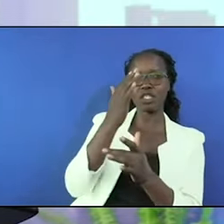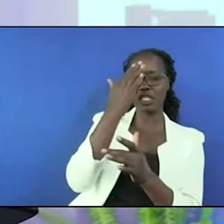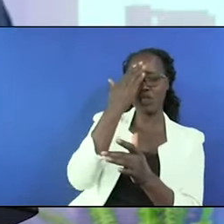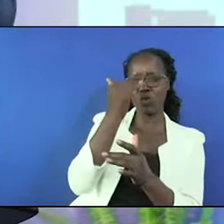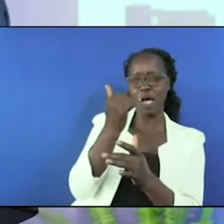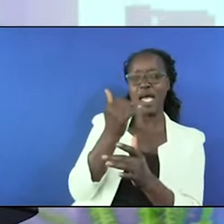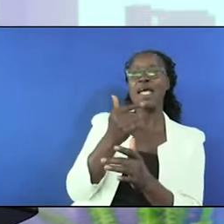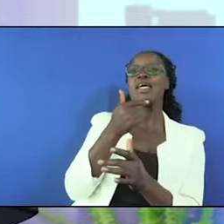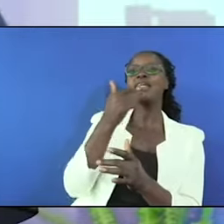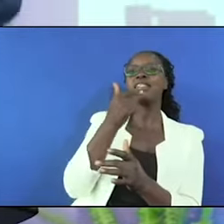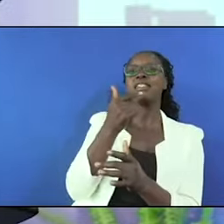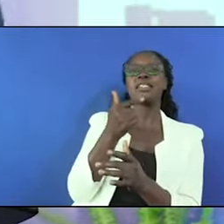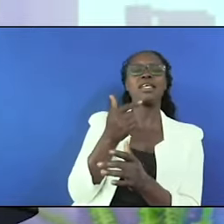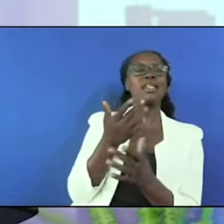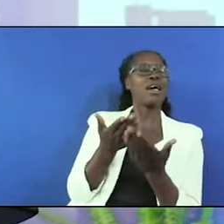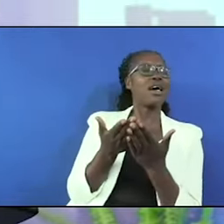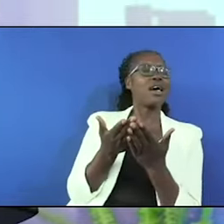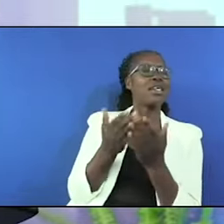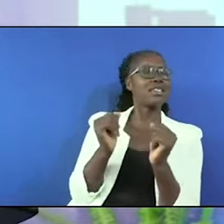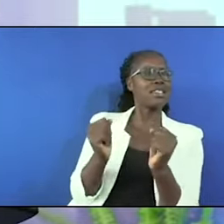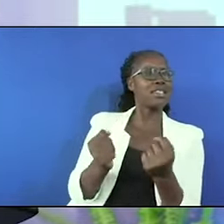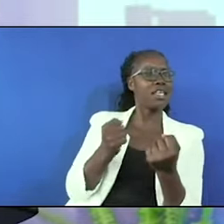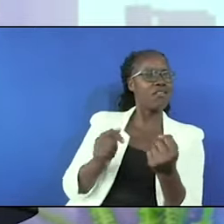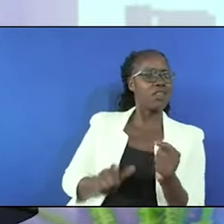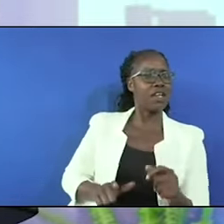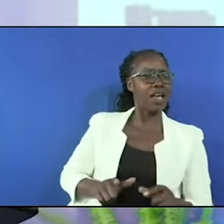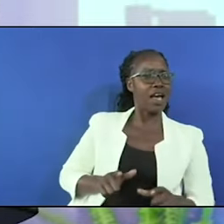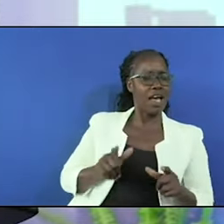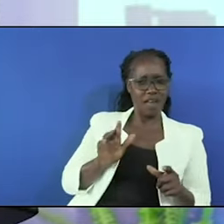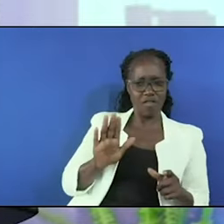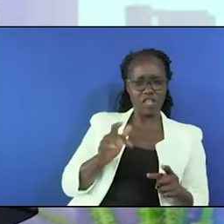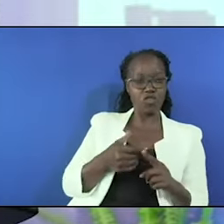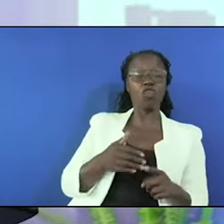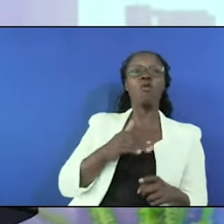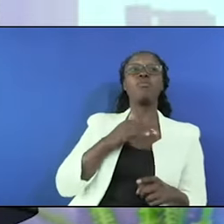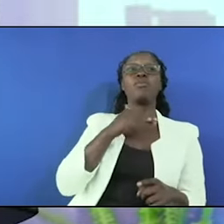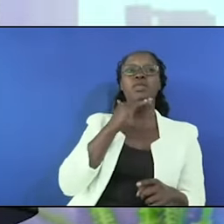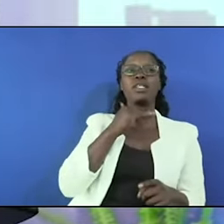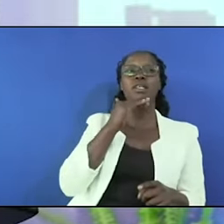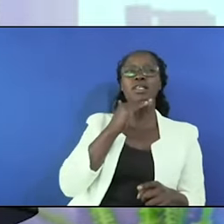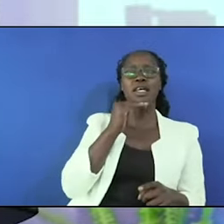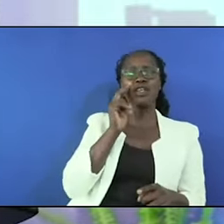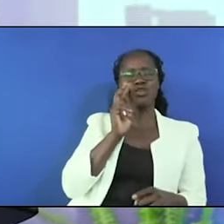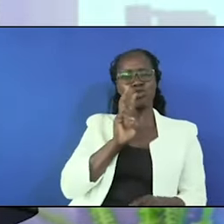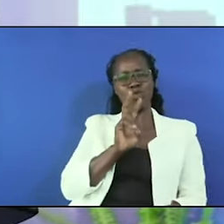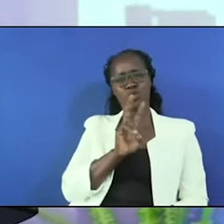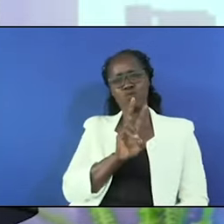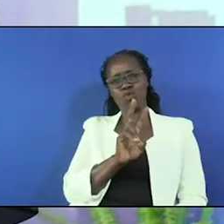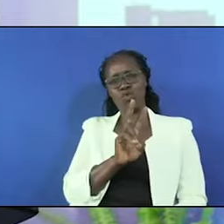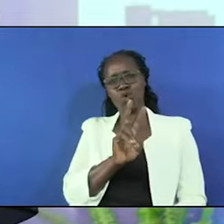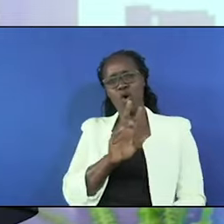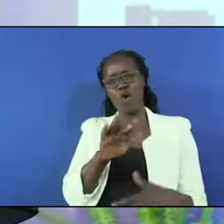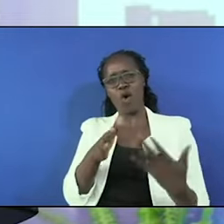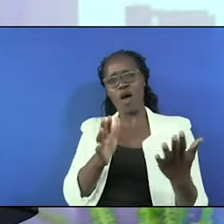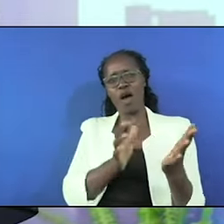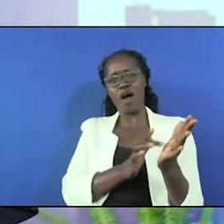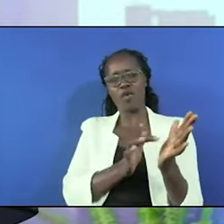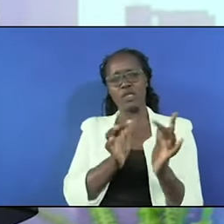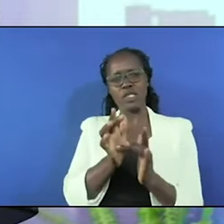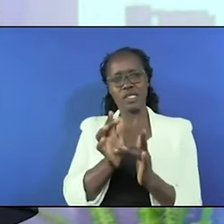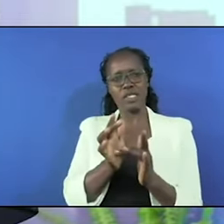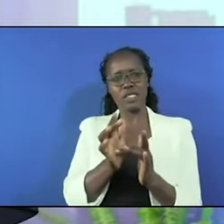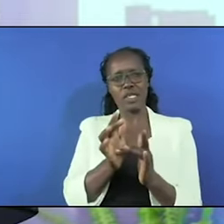he saved her life from death. Literally, she saw how